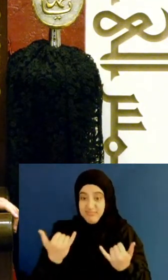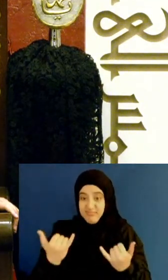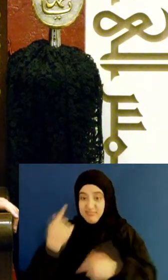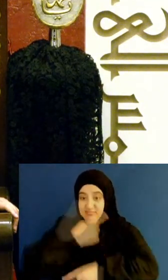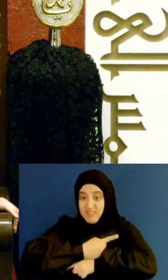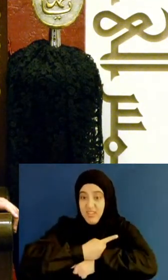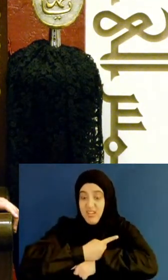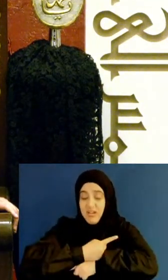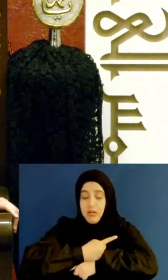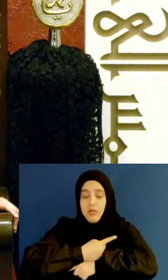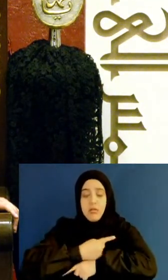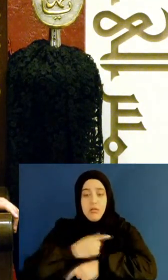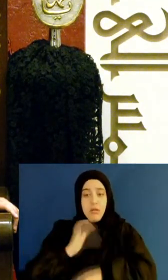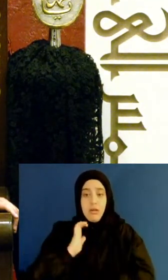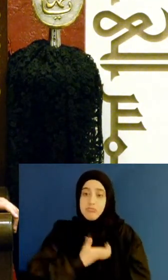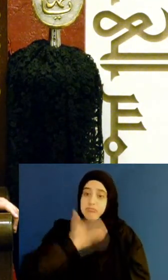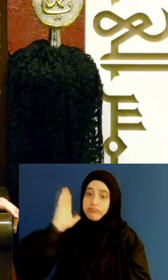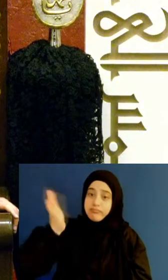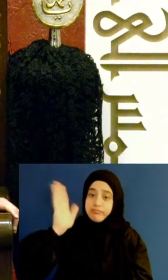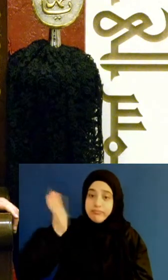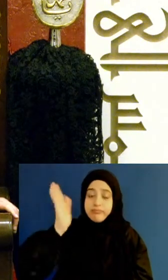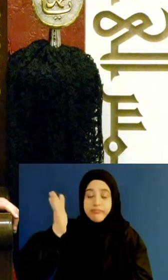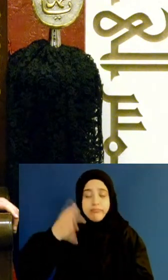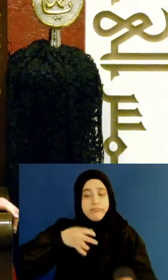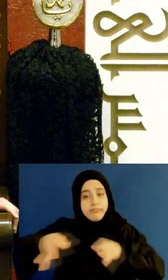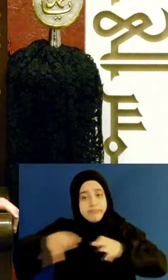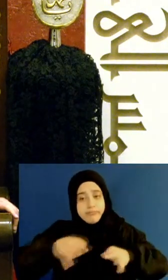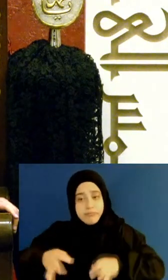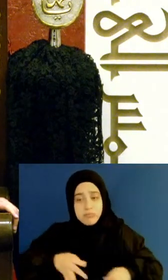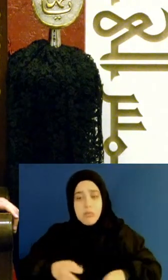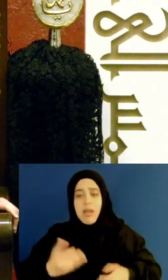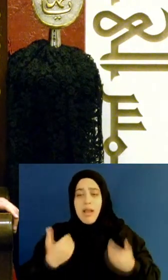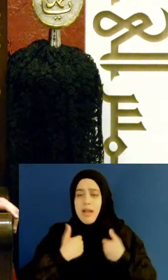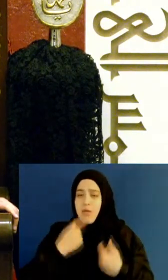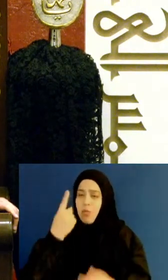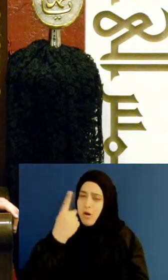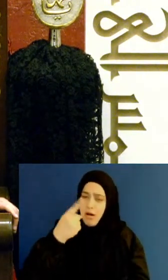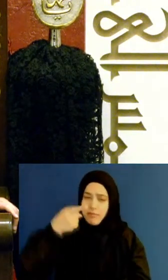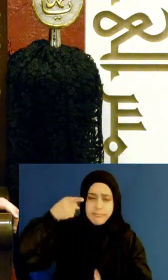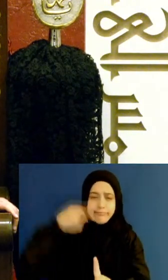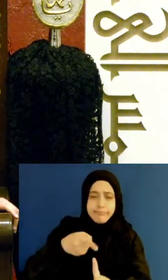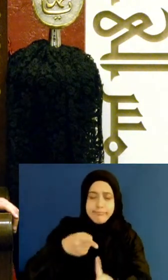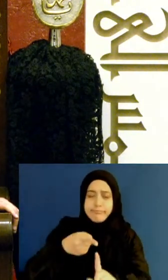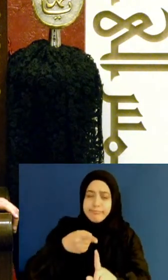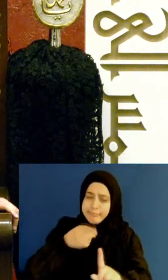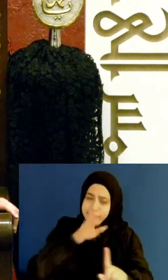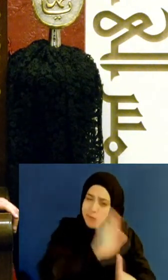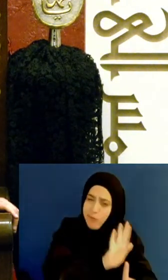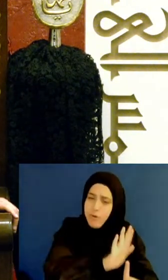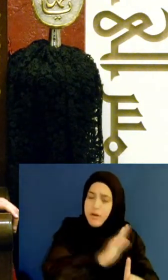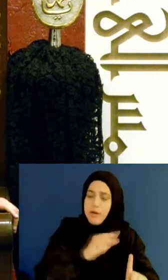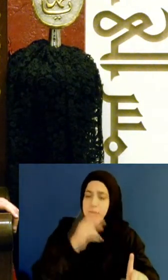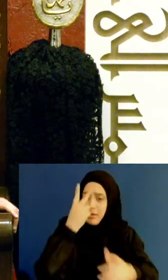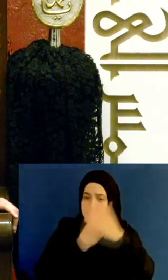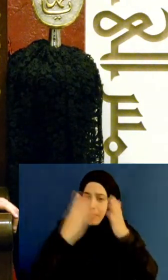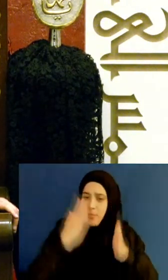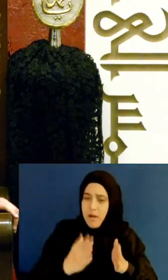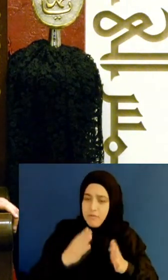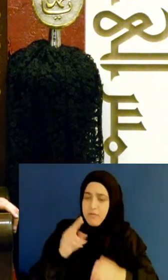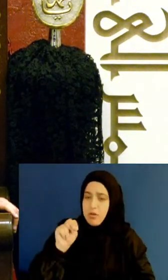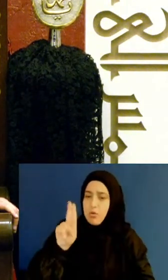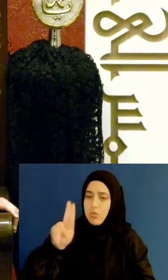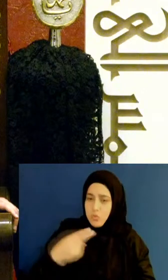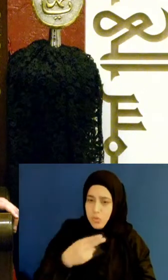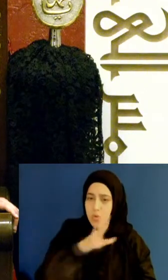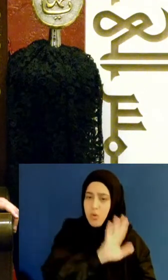is one particular aspect of the Nabuwa of Nabi Nuh that I would like to touch upon. And